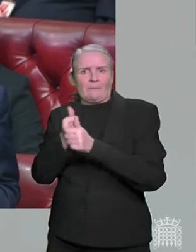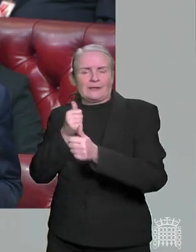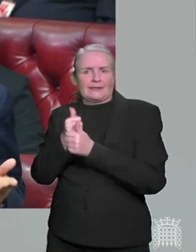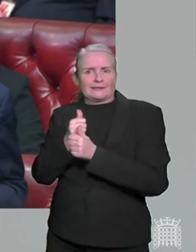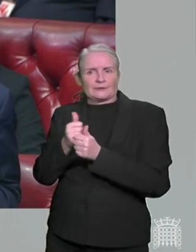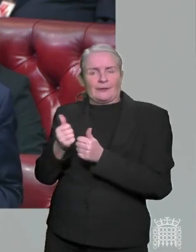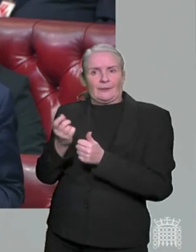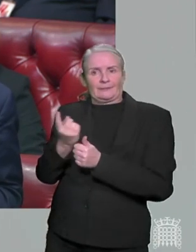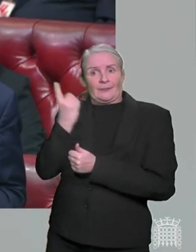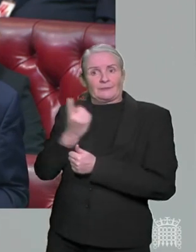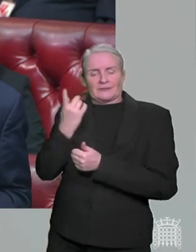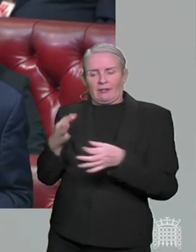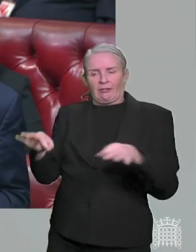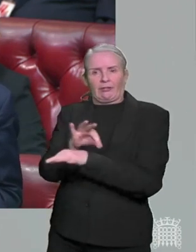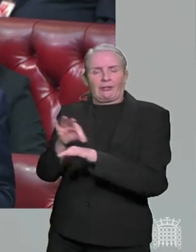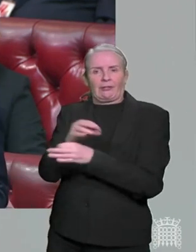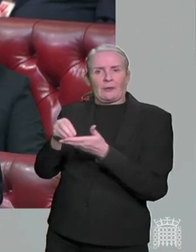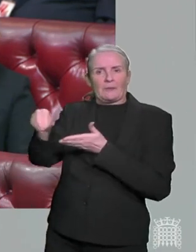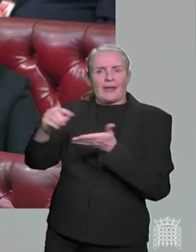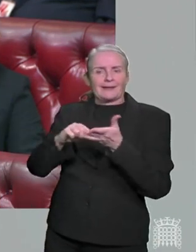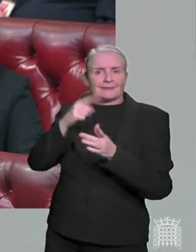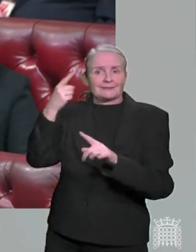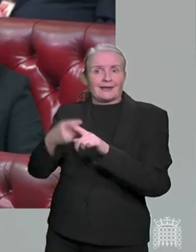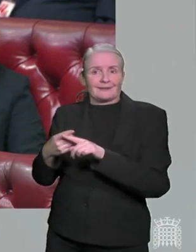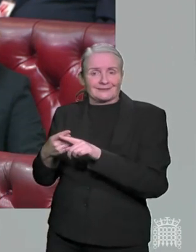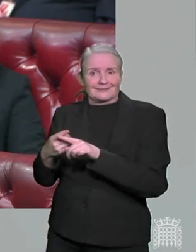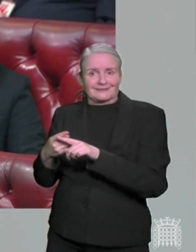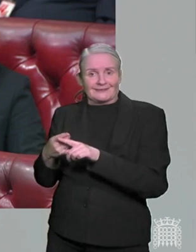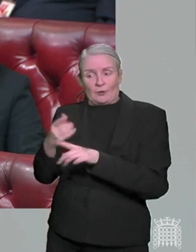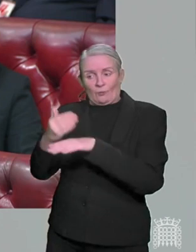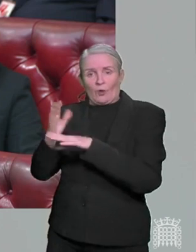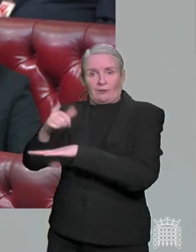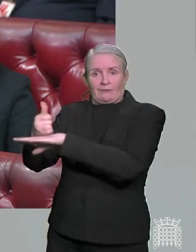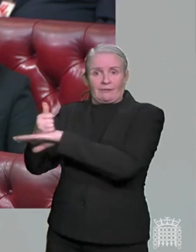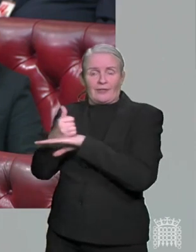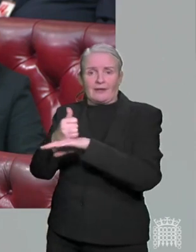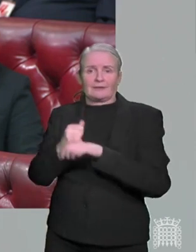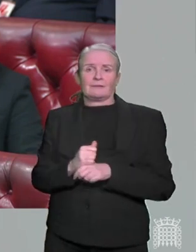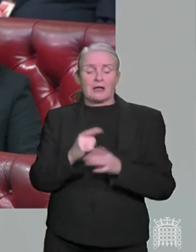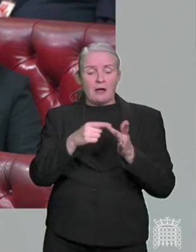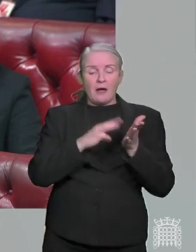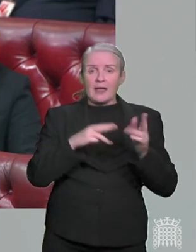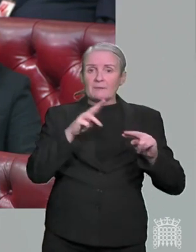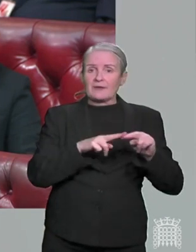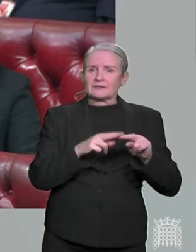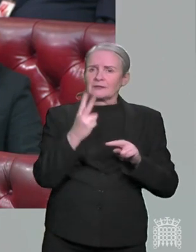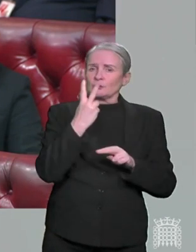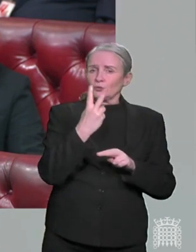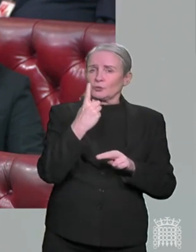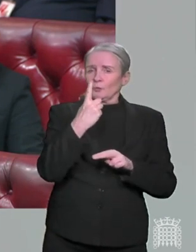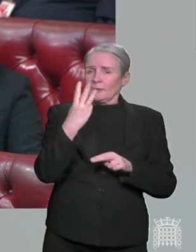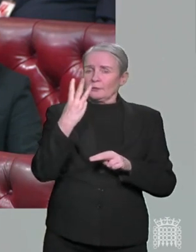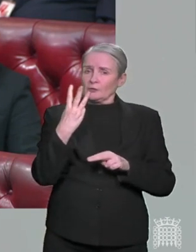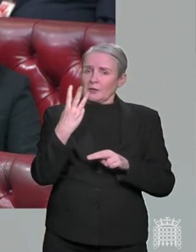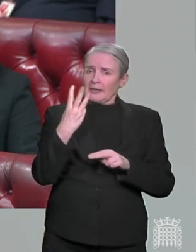low and no tax jurisdictions. The IMF estimates that around $213 billion of taxes